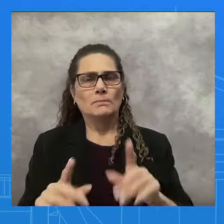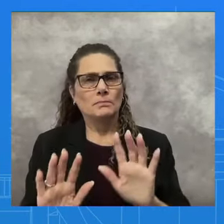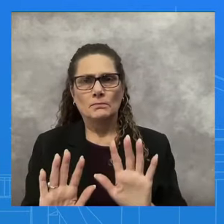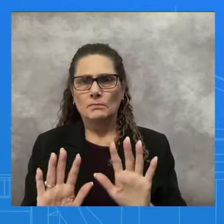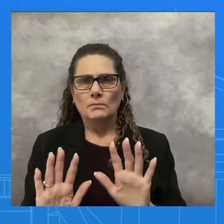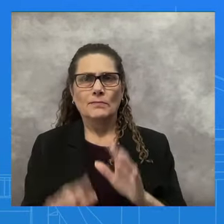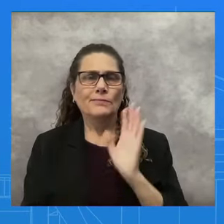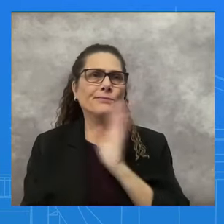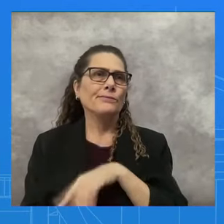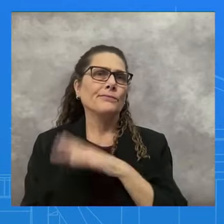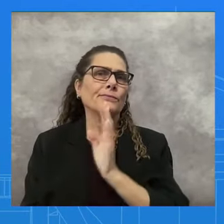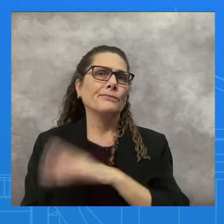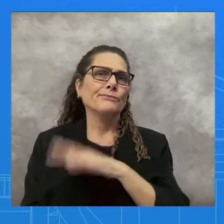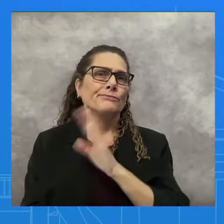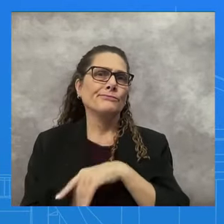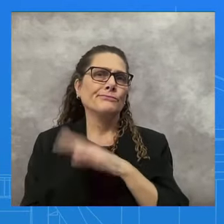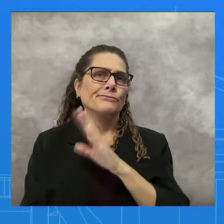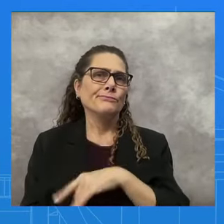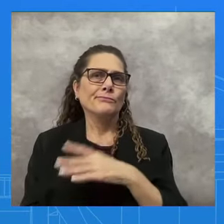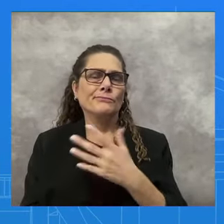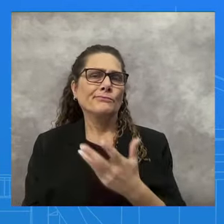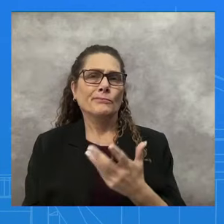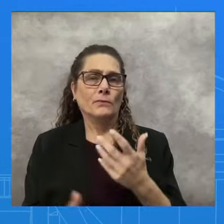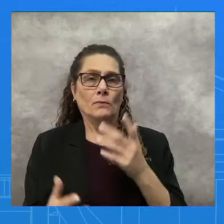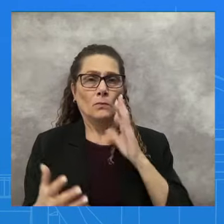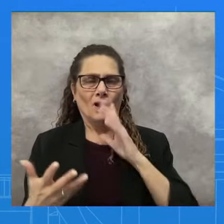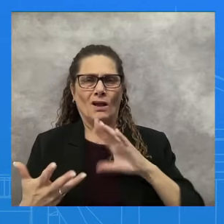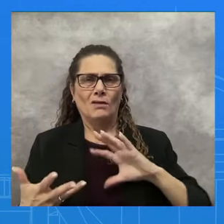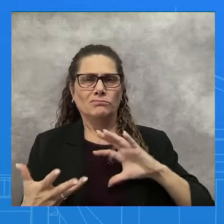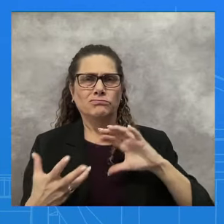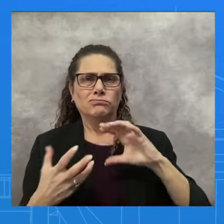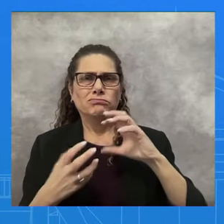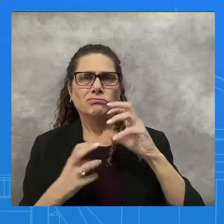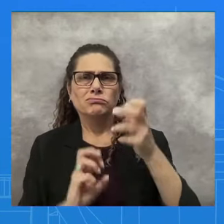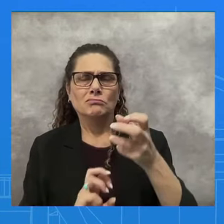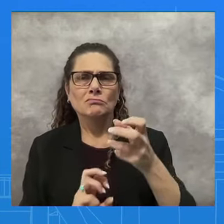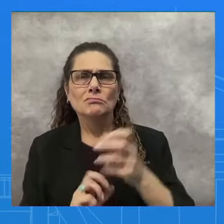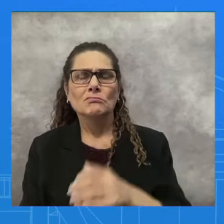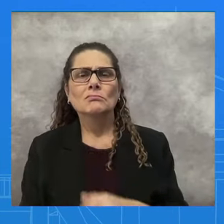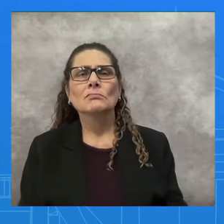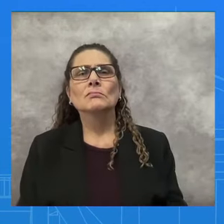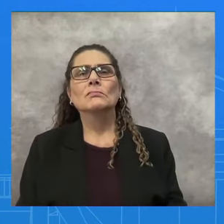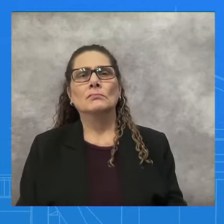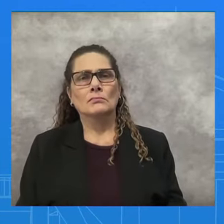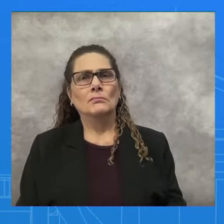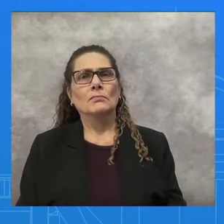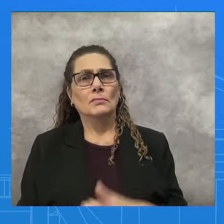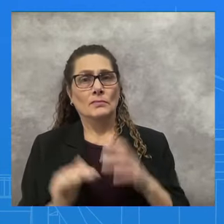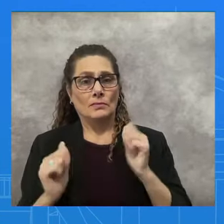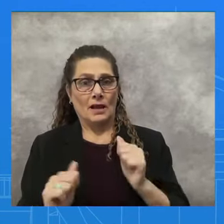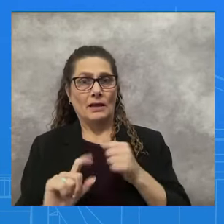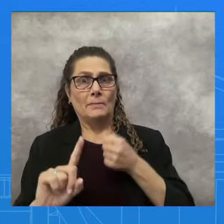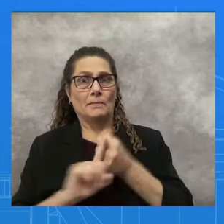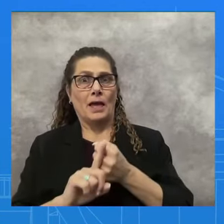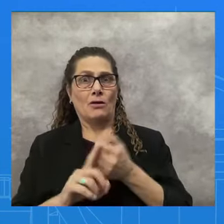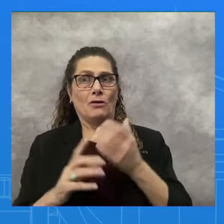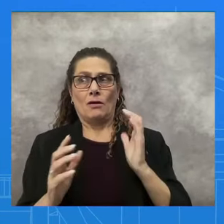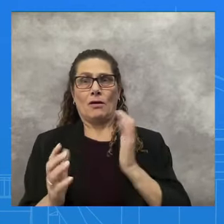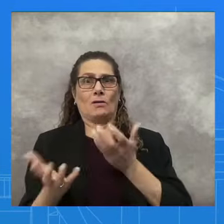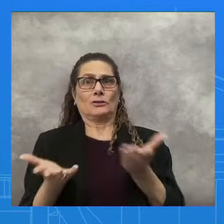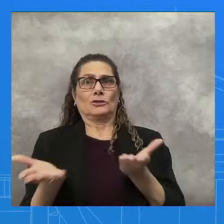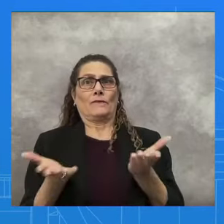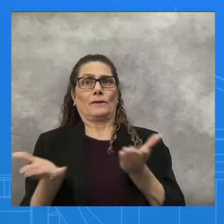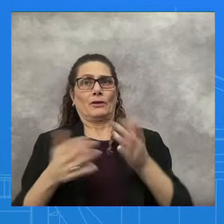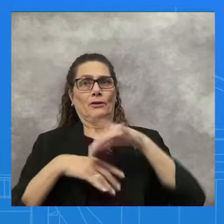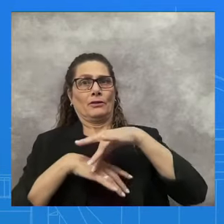anti-satellite capability of any significance, it could affect services here on Earth. There's no question about that. That's why we